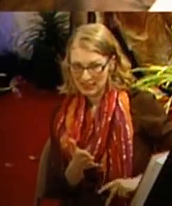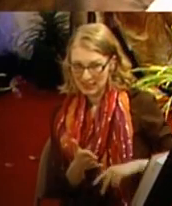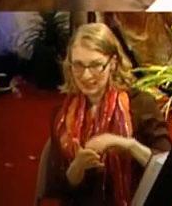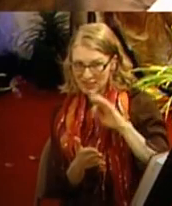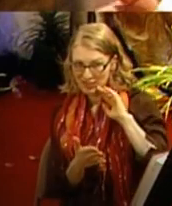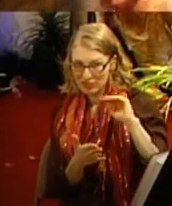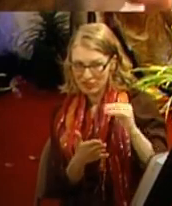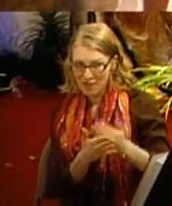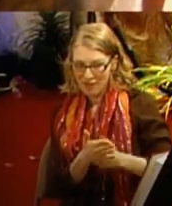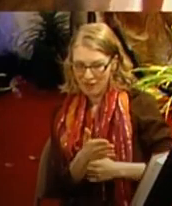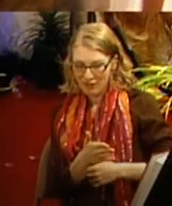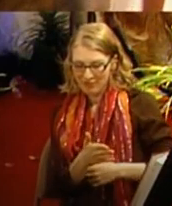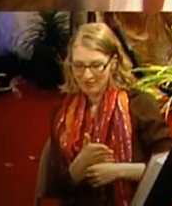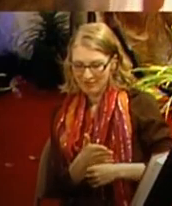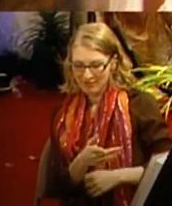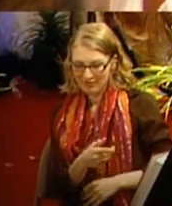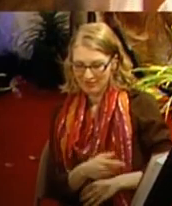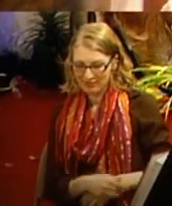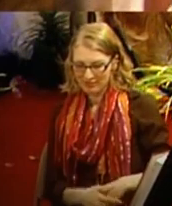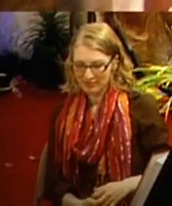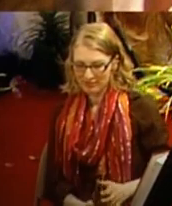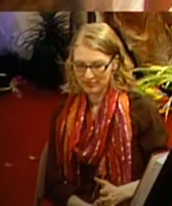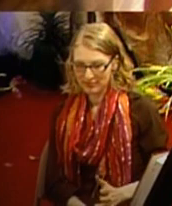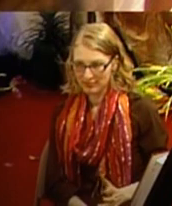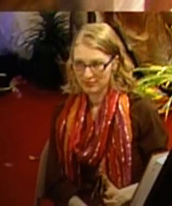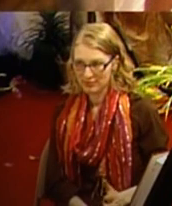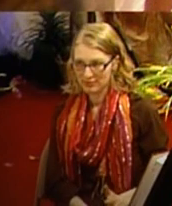the king's daughter.